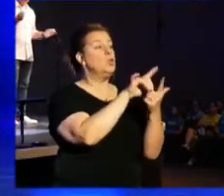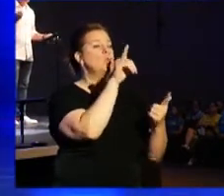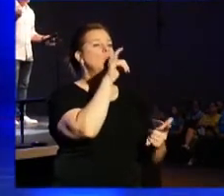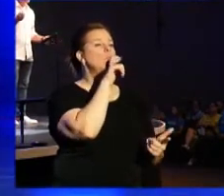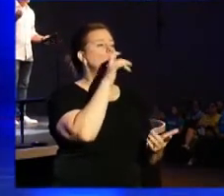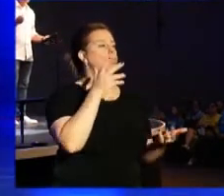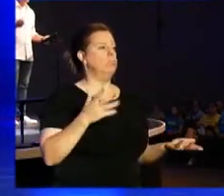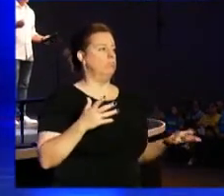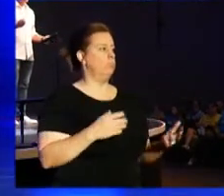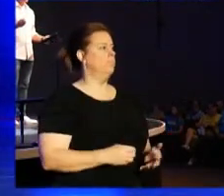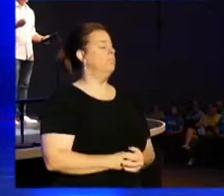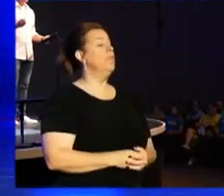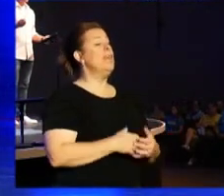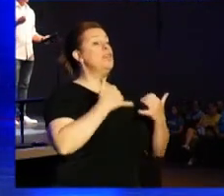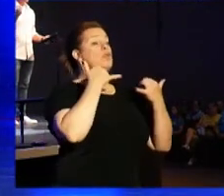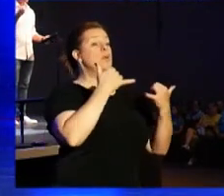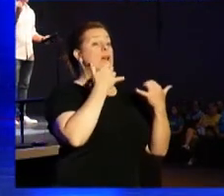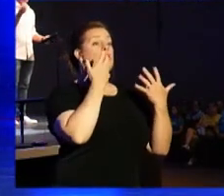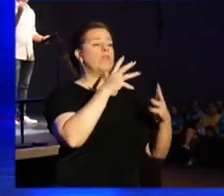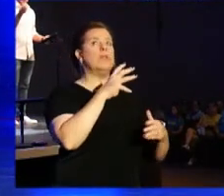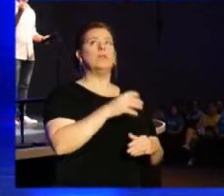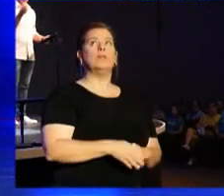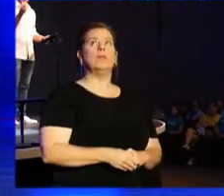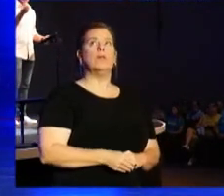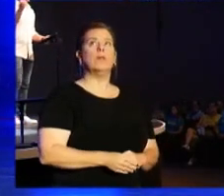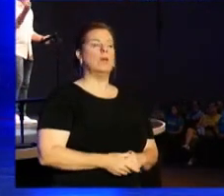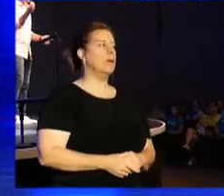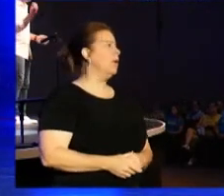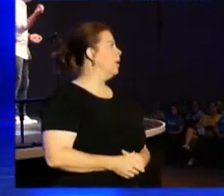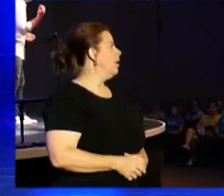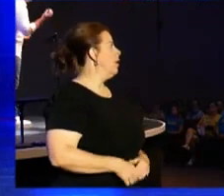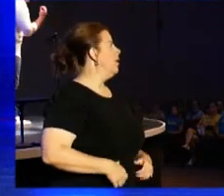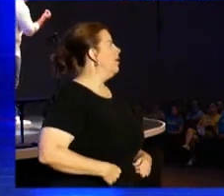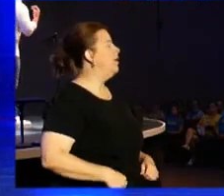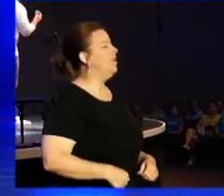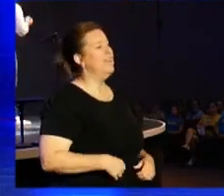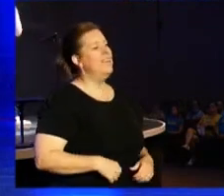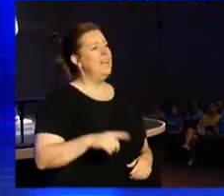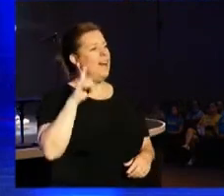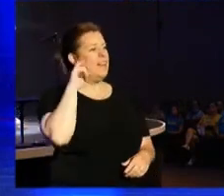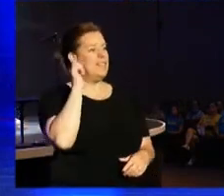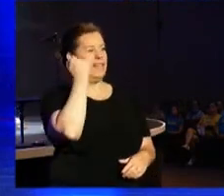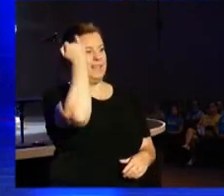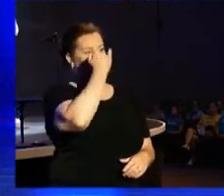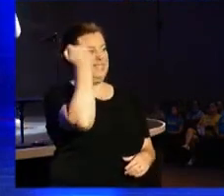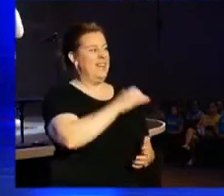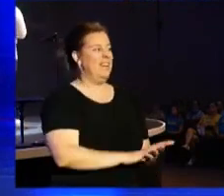Now that we've gotten a taste, sorry, my Italian is coming out. Now that we've gotten a taste,